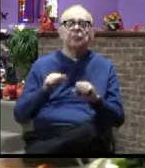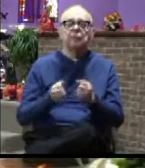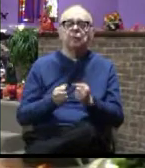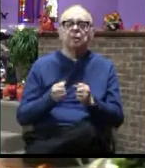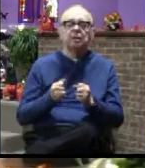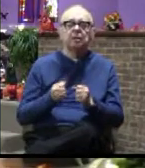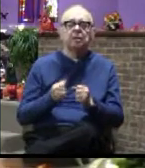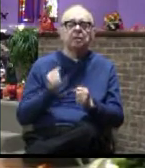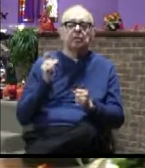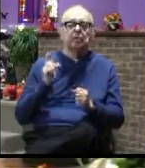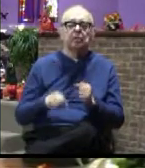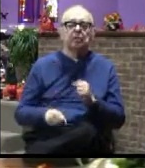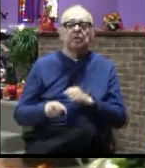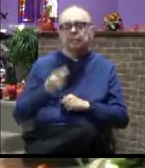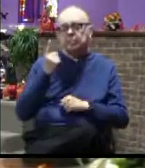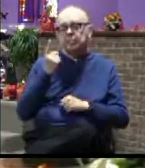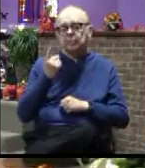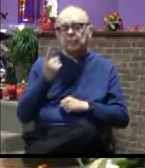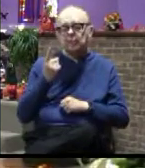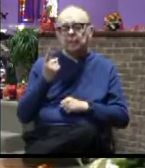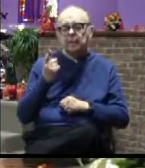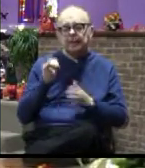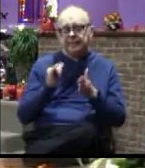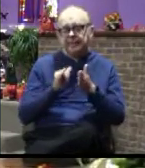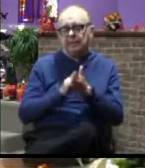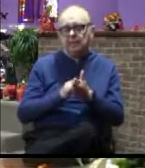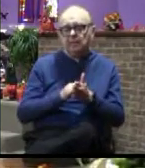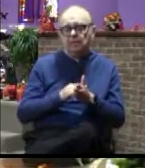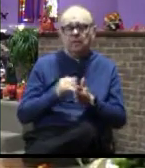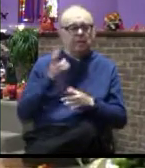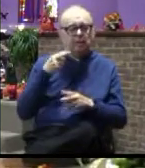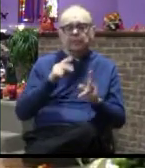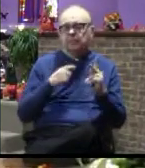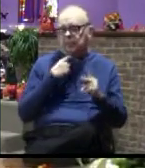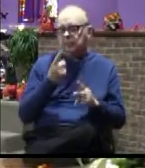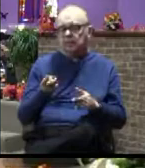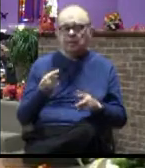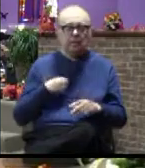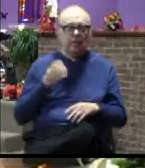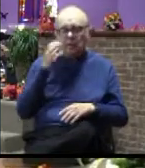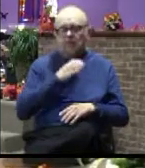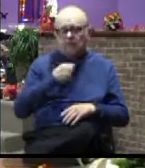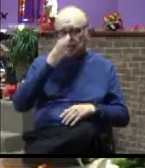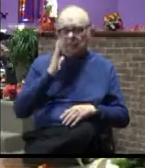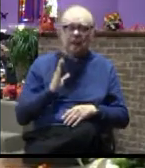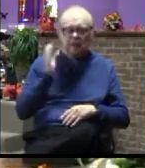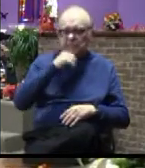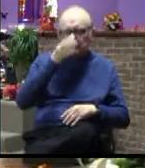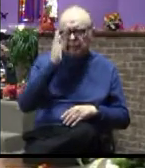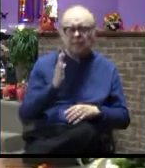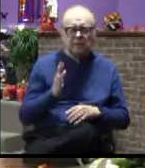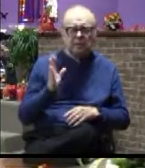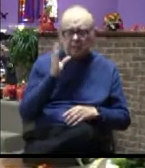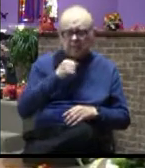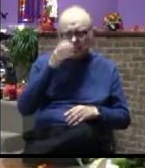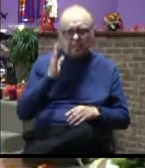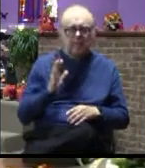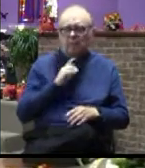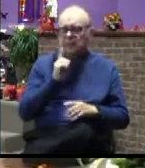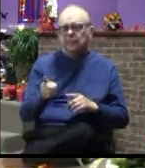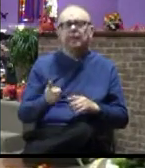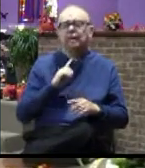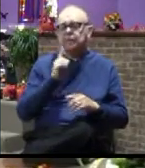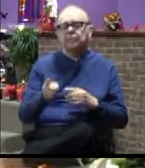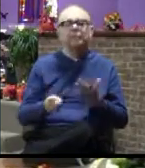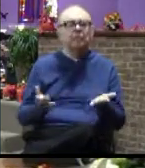what you need to understand is this. I hear people all the time say, I'm searching for God. I'm searching for God. I'm searching